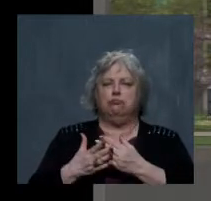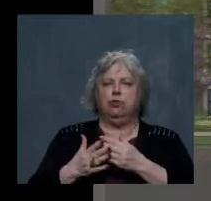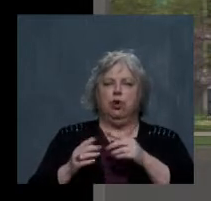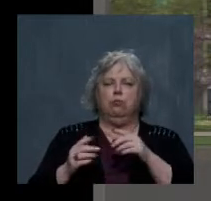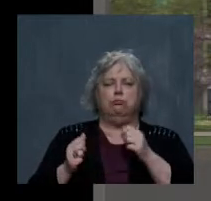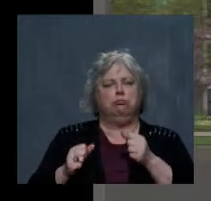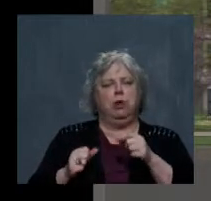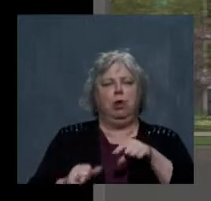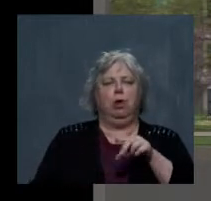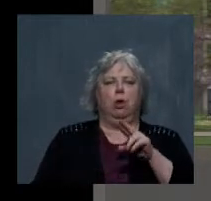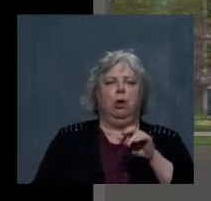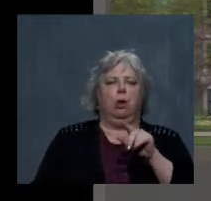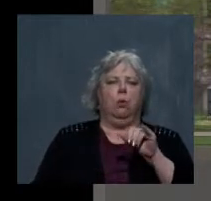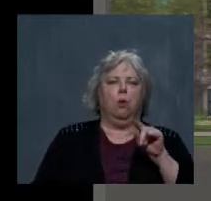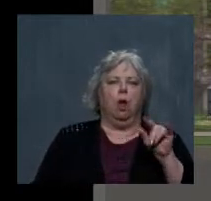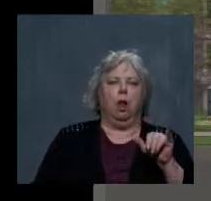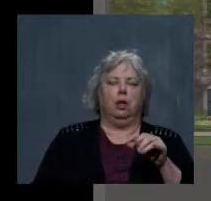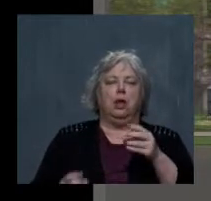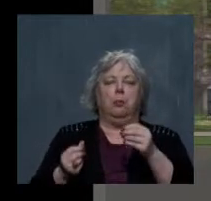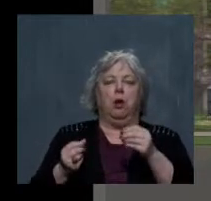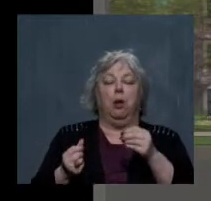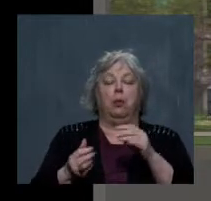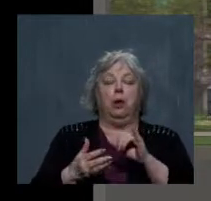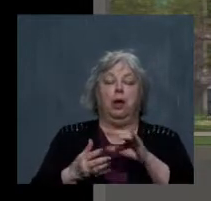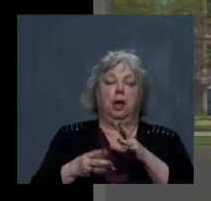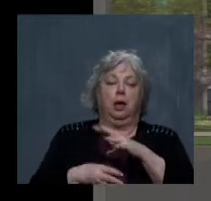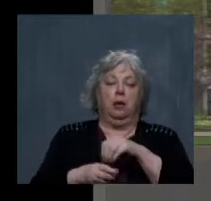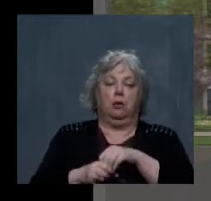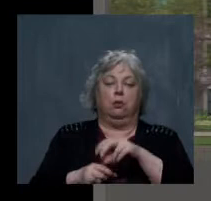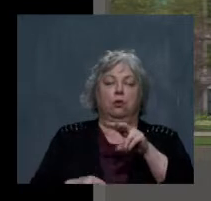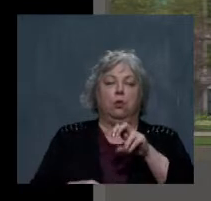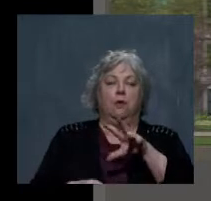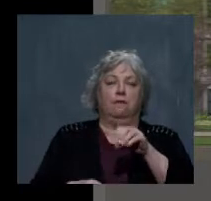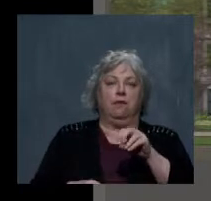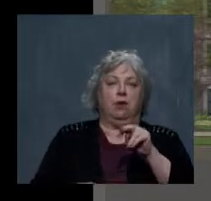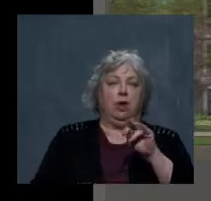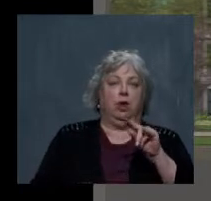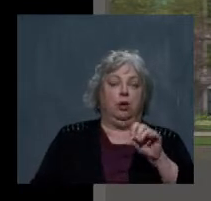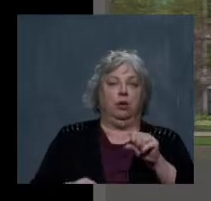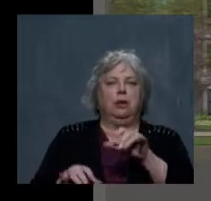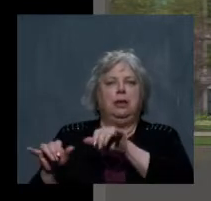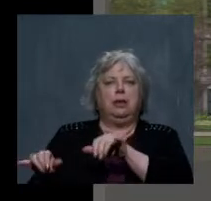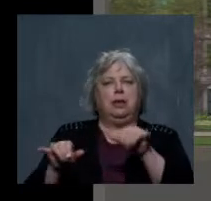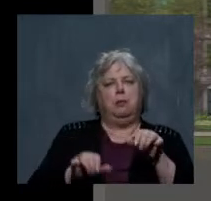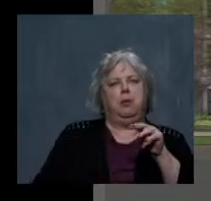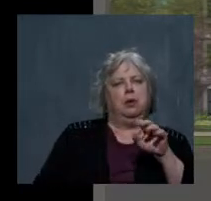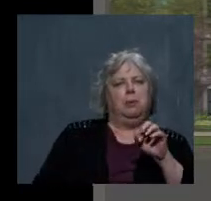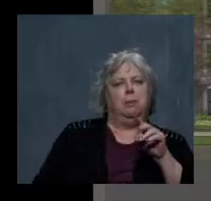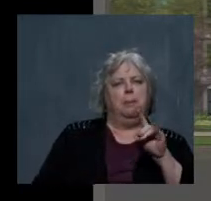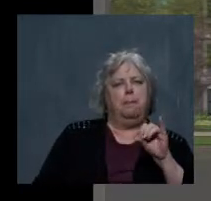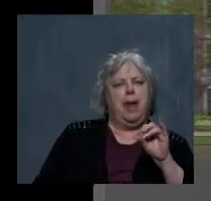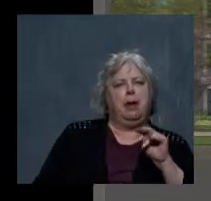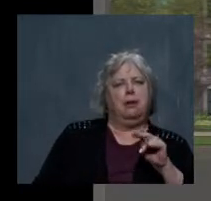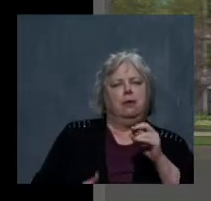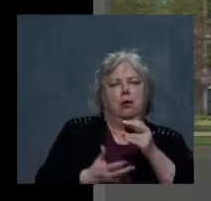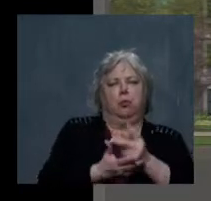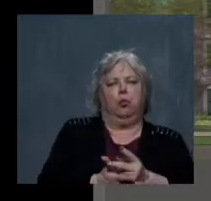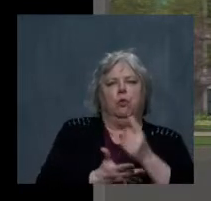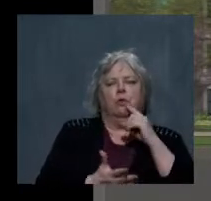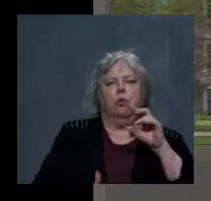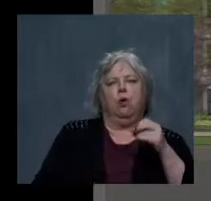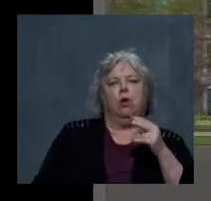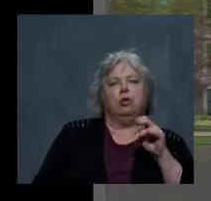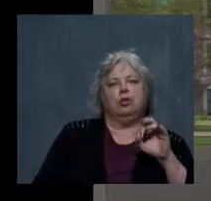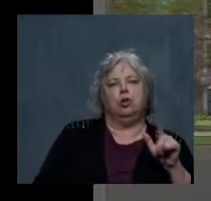very quality type property. That's 250 units. It's the same style as the Madison that was approved down on